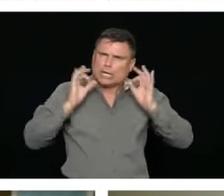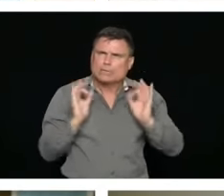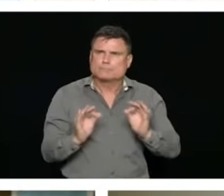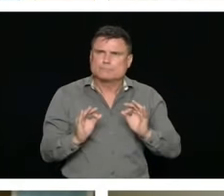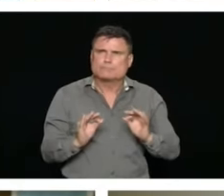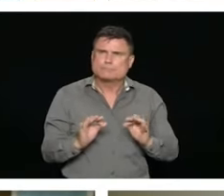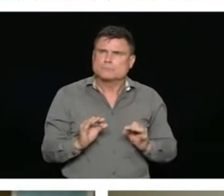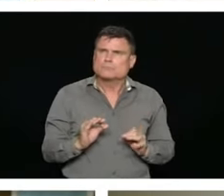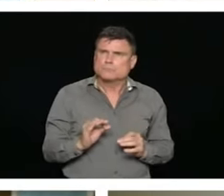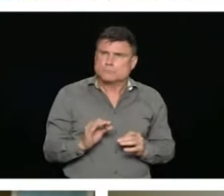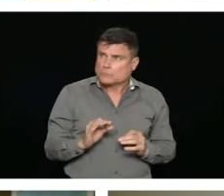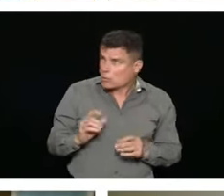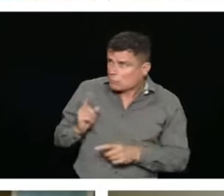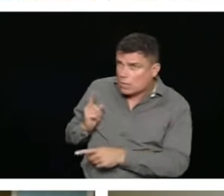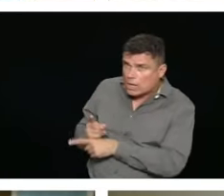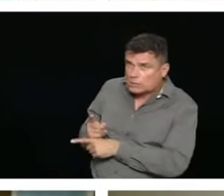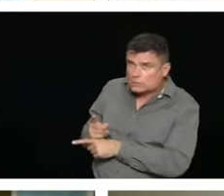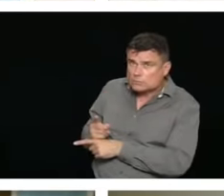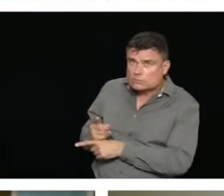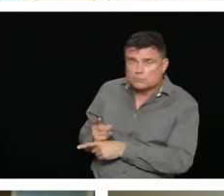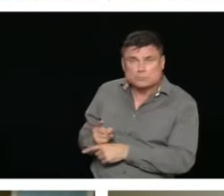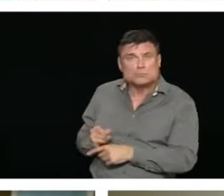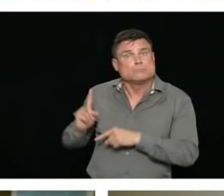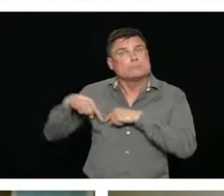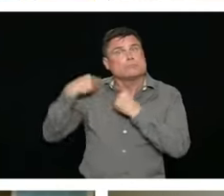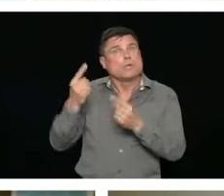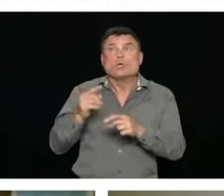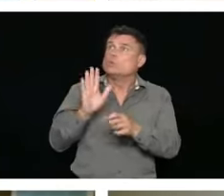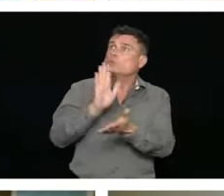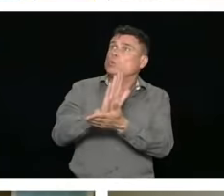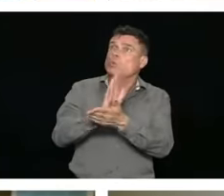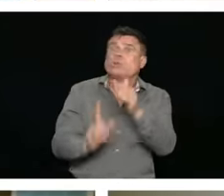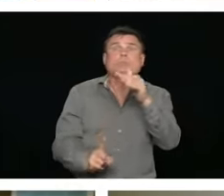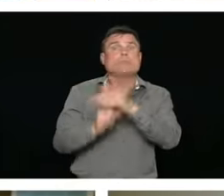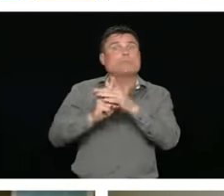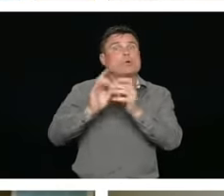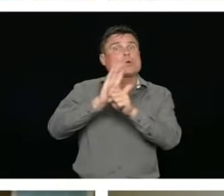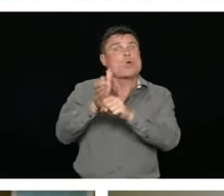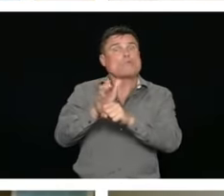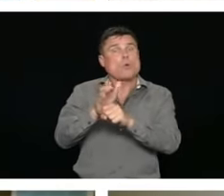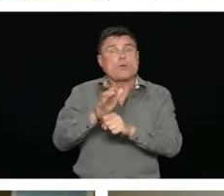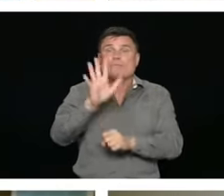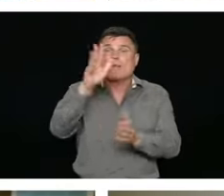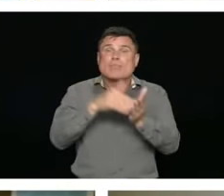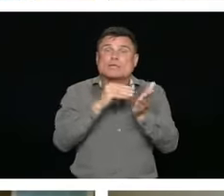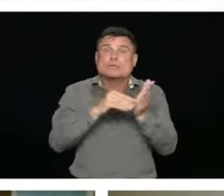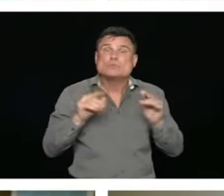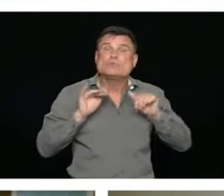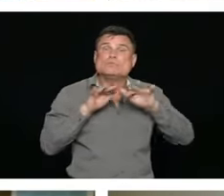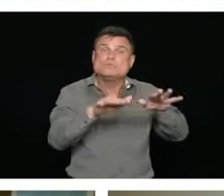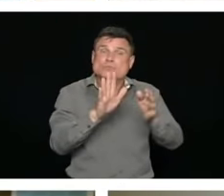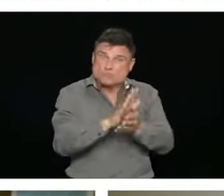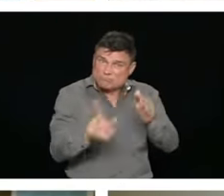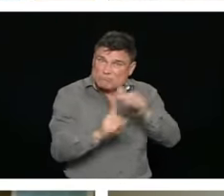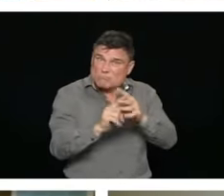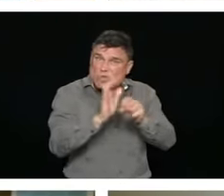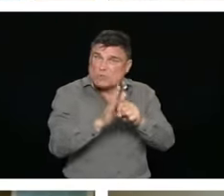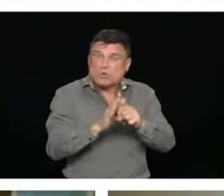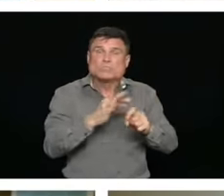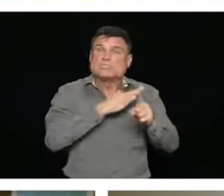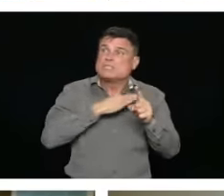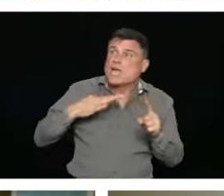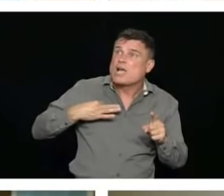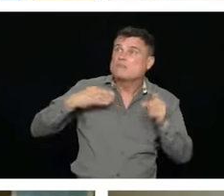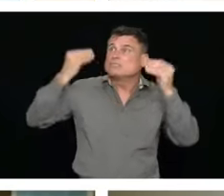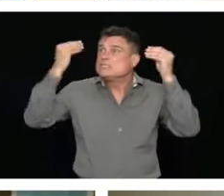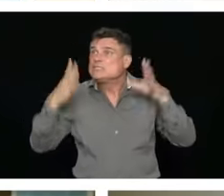we can do is take that and also take the protocols that have been laid out by health and safety and apply them to the school setting. Will they have